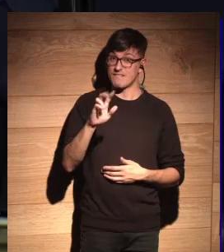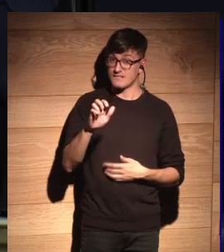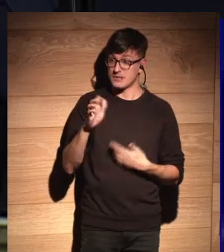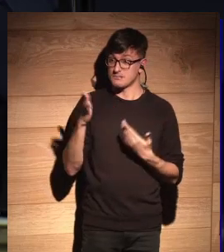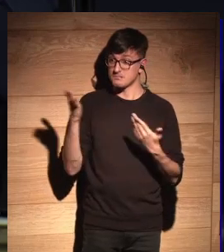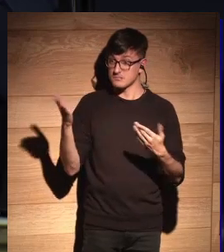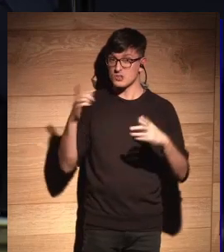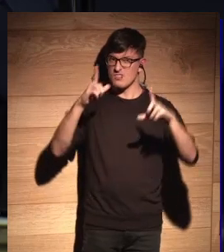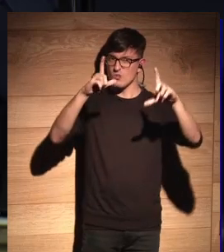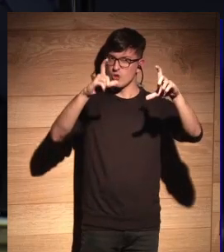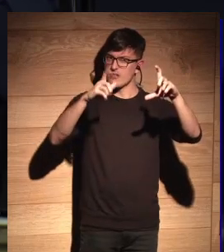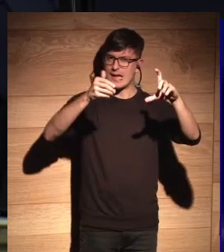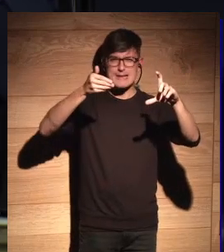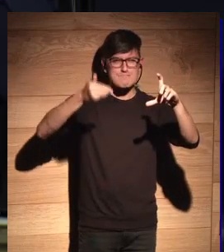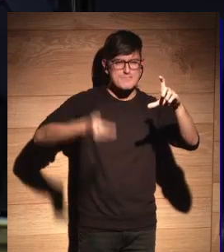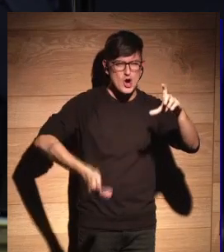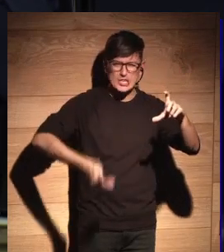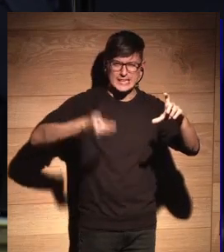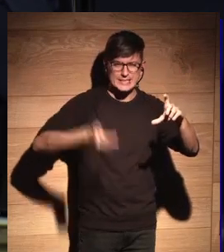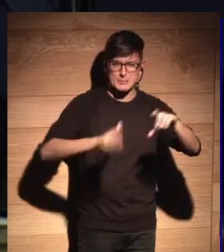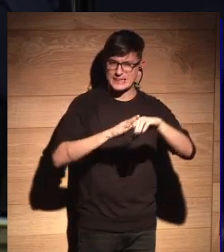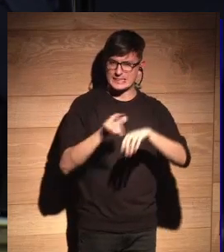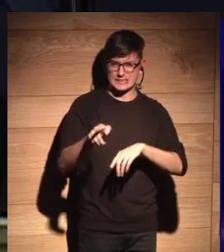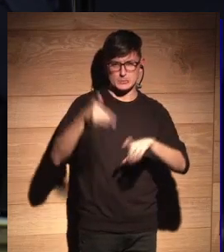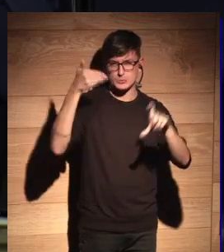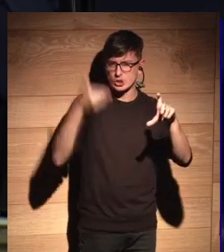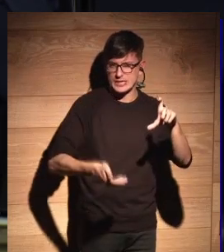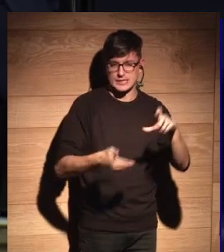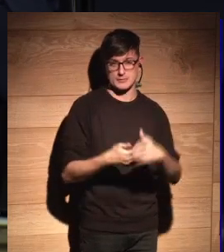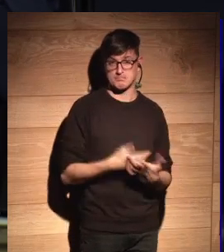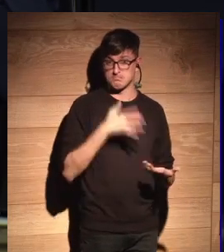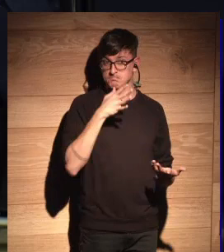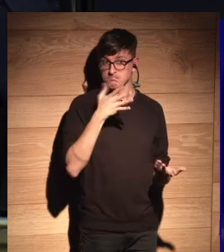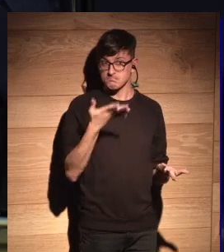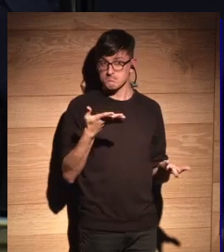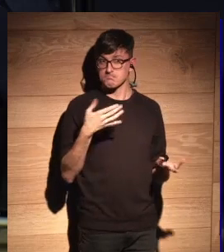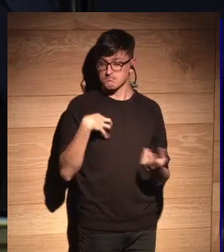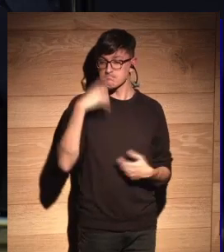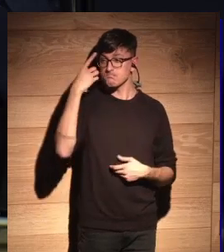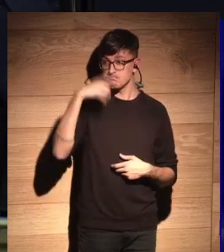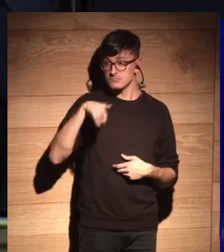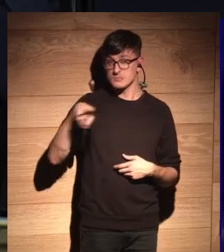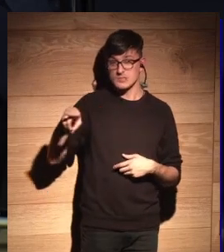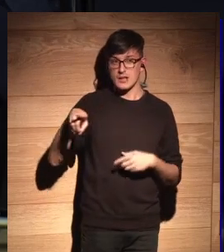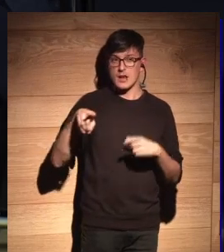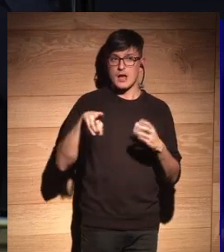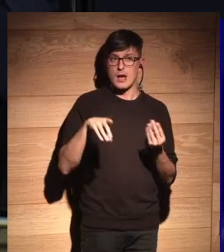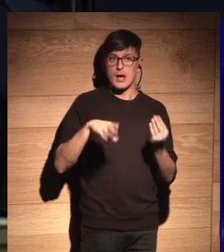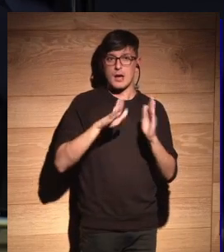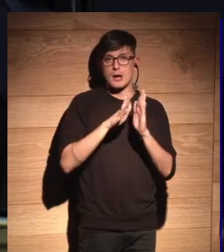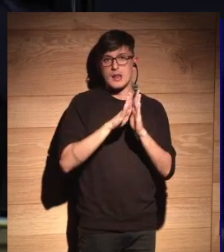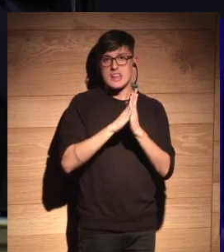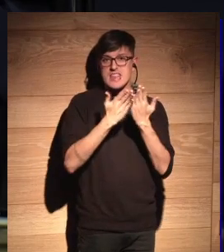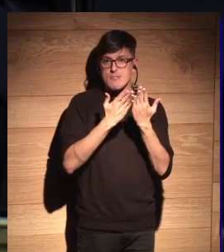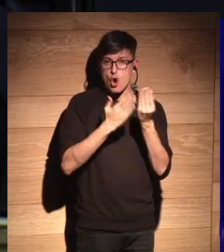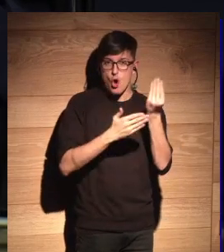important picture for you because, as I learned, this is the cover of your latest book. I mean, how many books